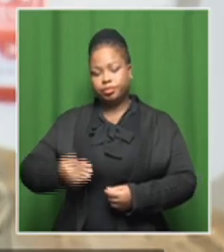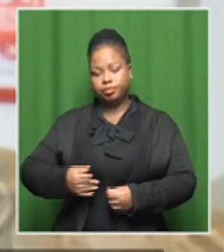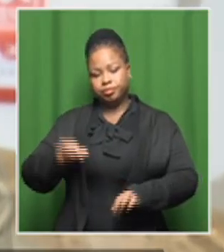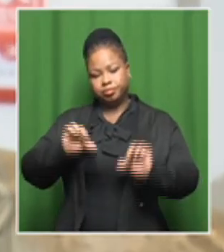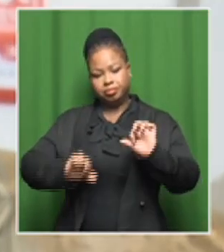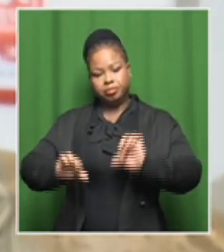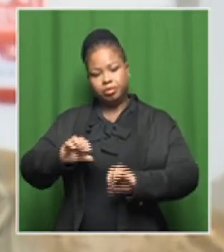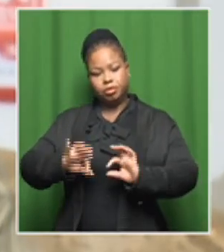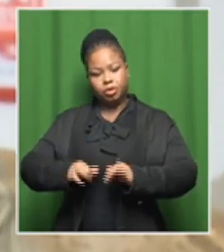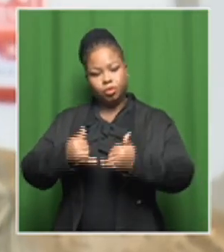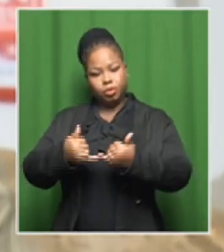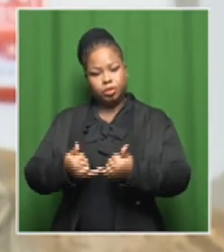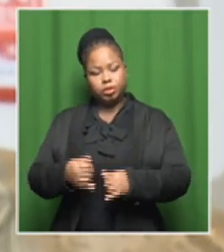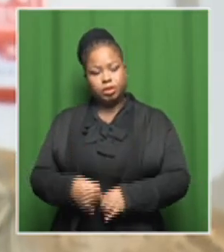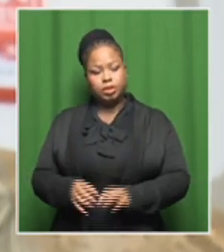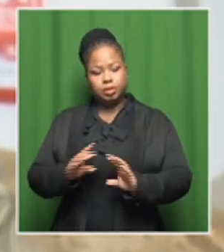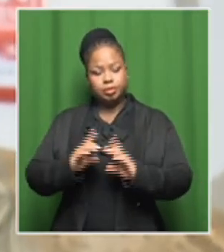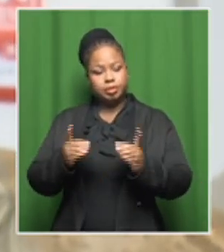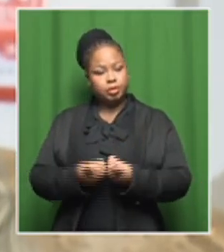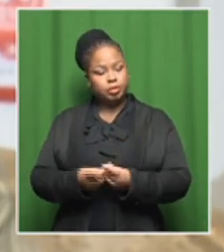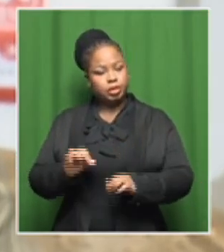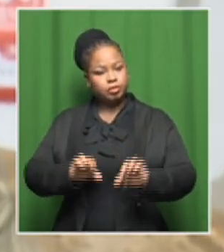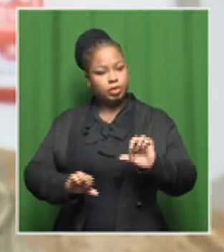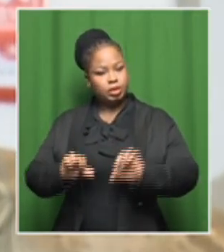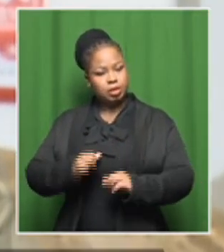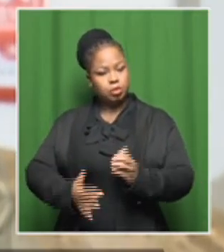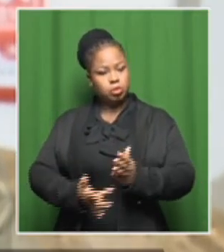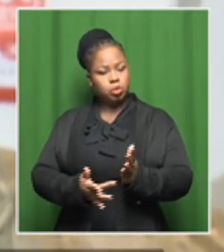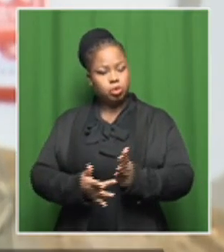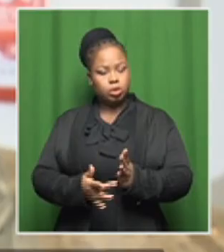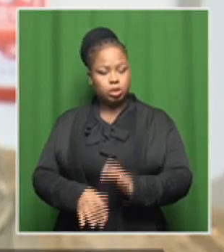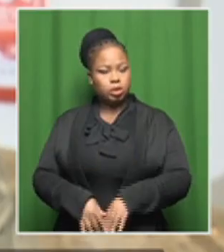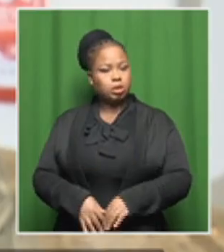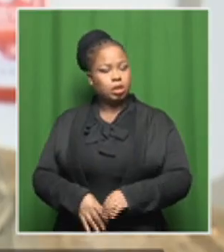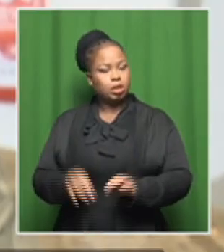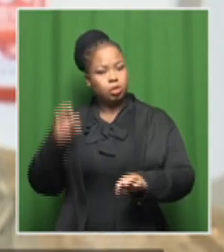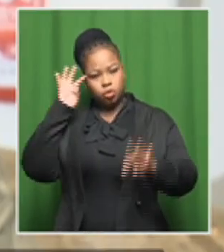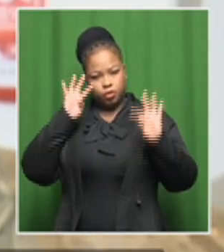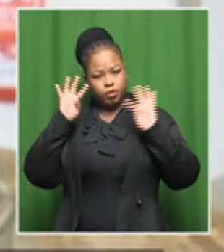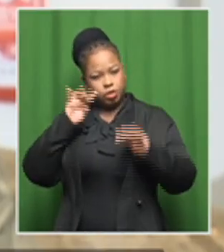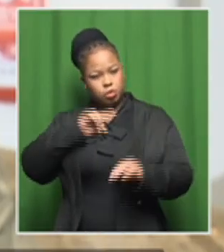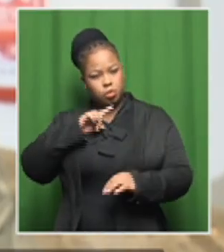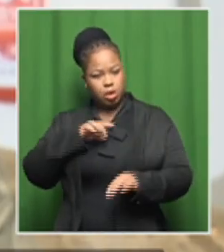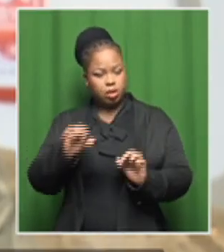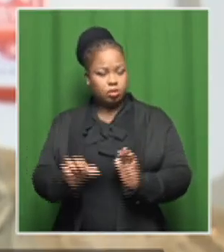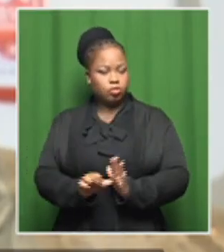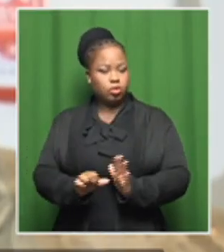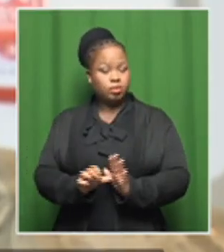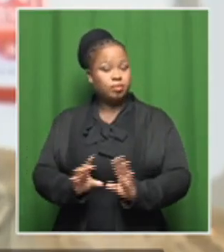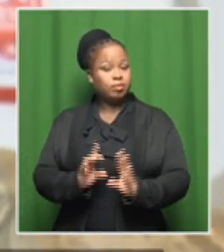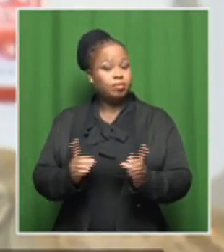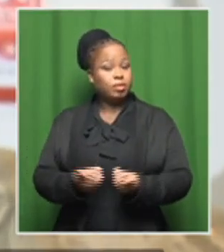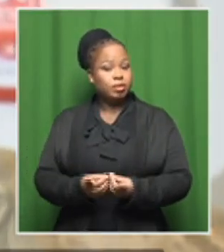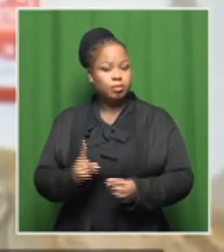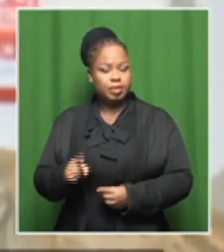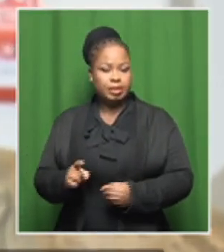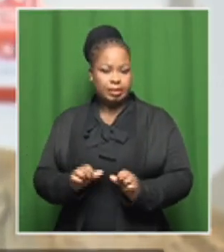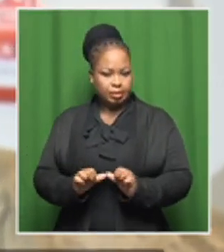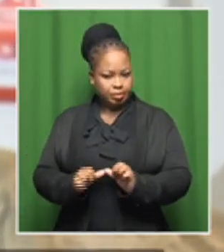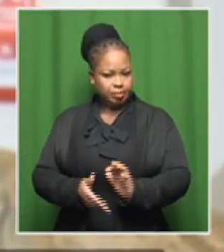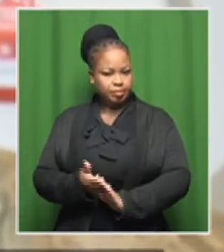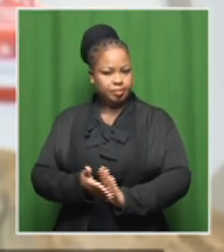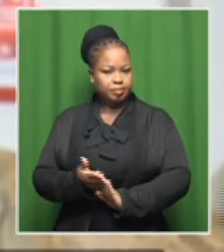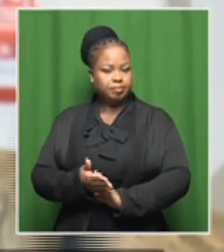of the Department of Science, Technology and Innovation. What keeps it going? Why is it important for the department to keep this